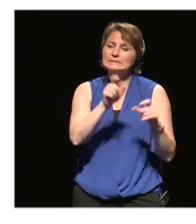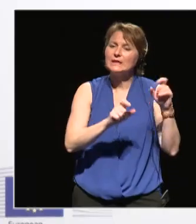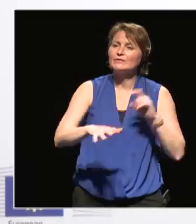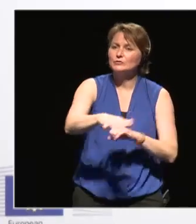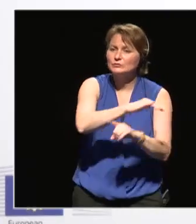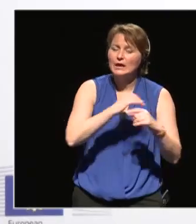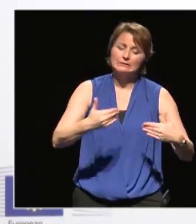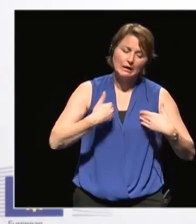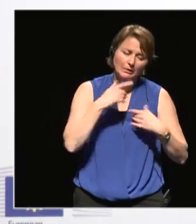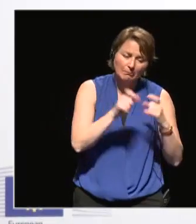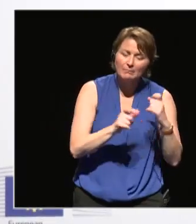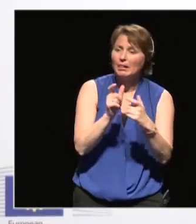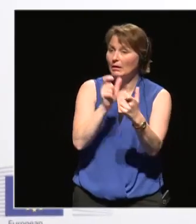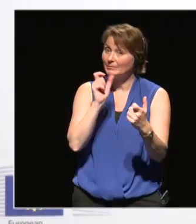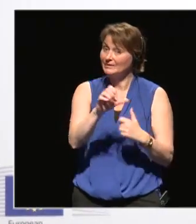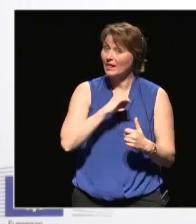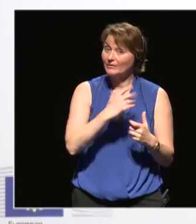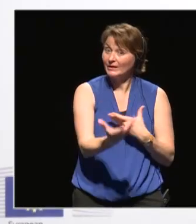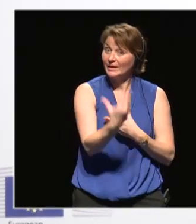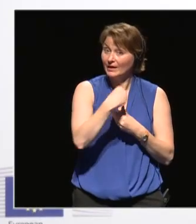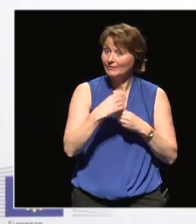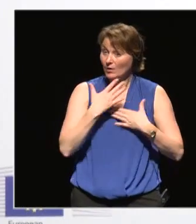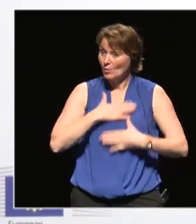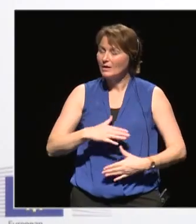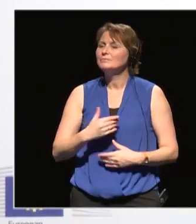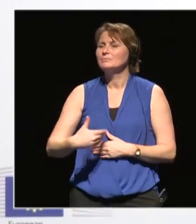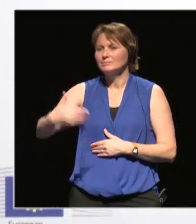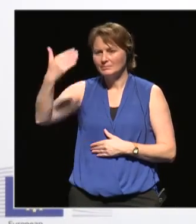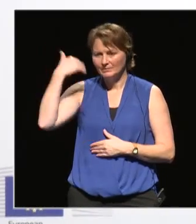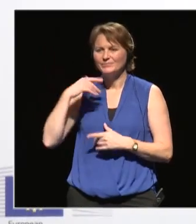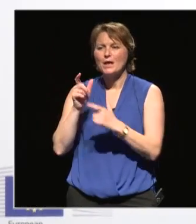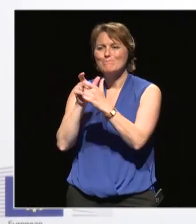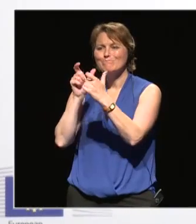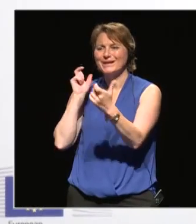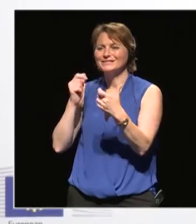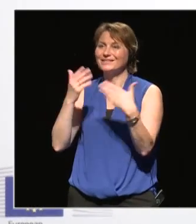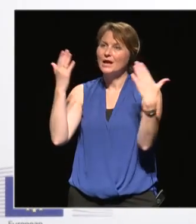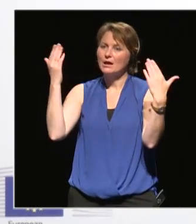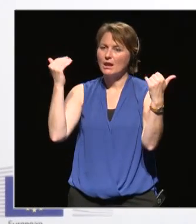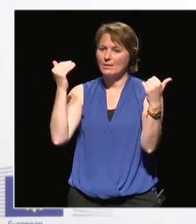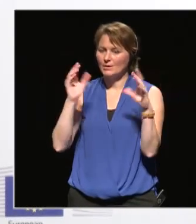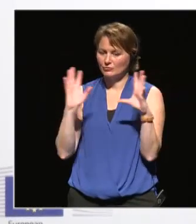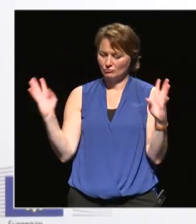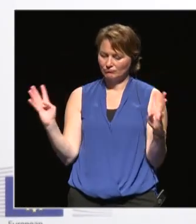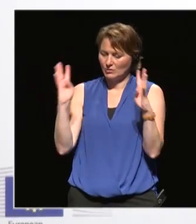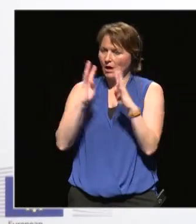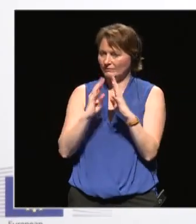and companies? I was at the Business and Climate Conference in Paris, and there were a number